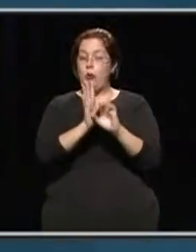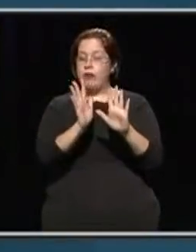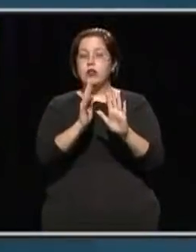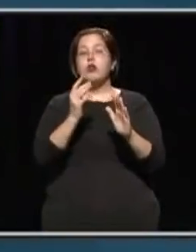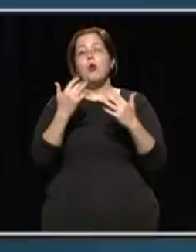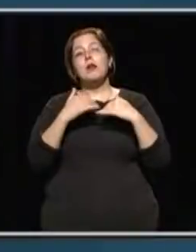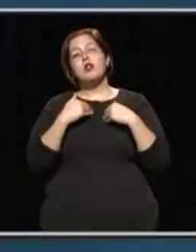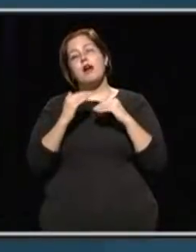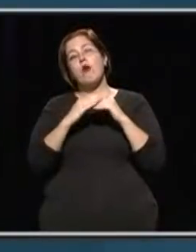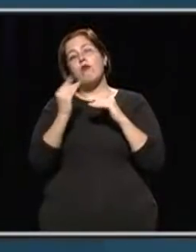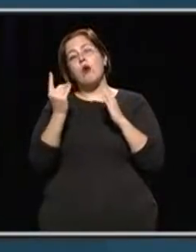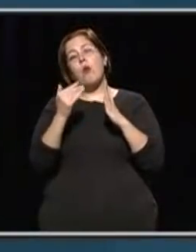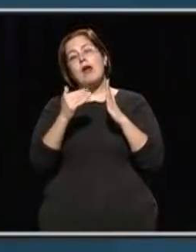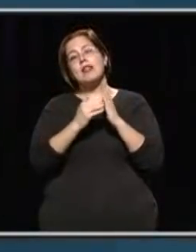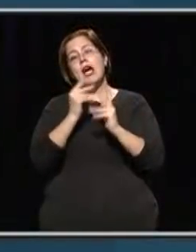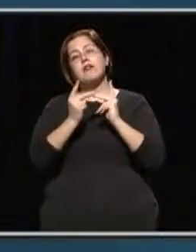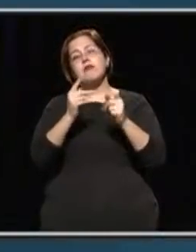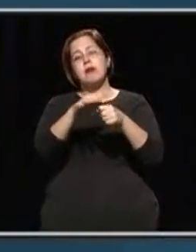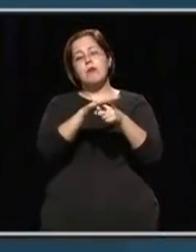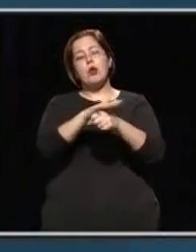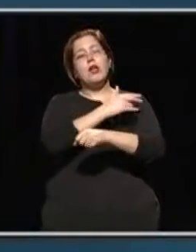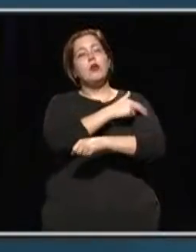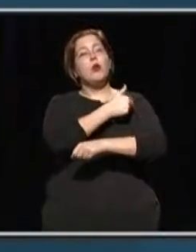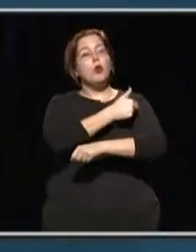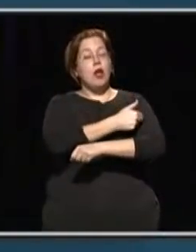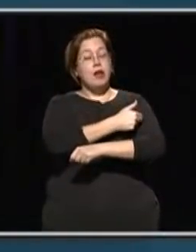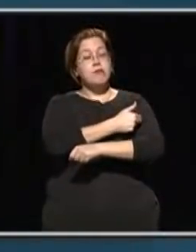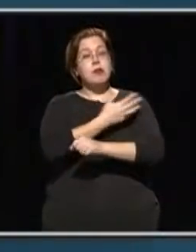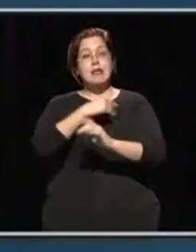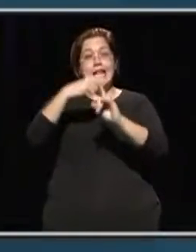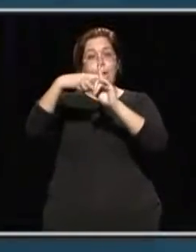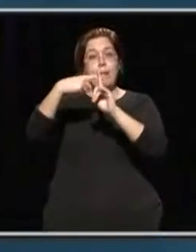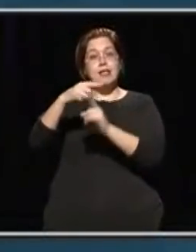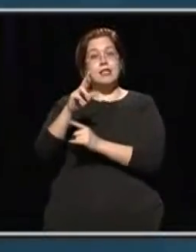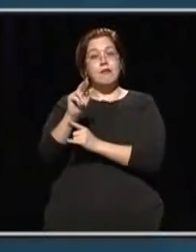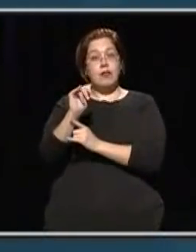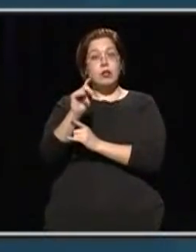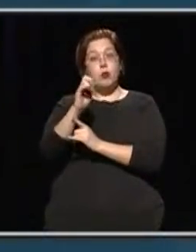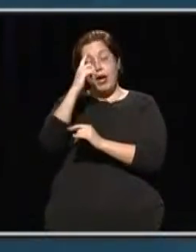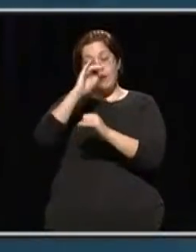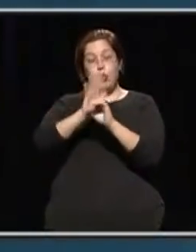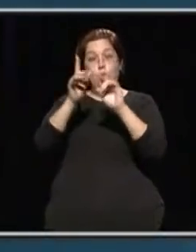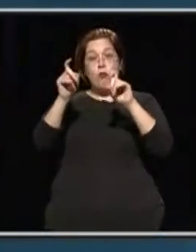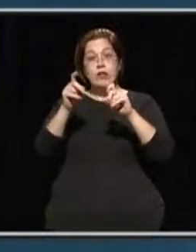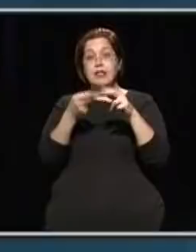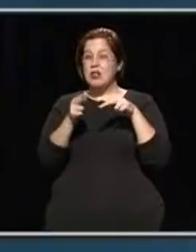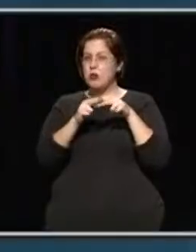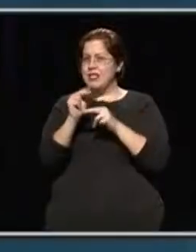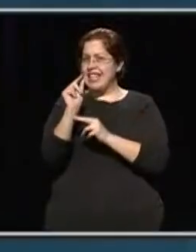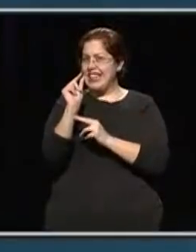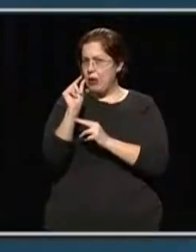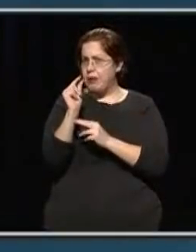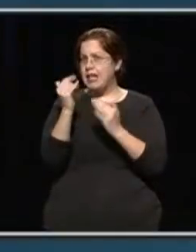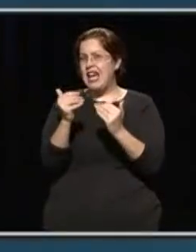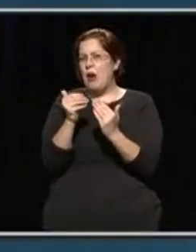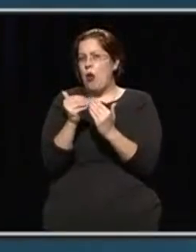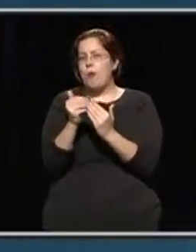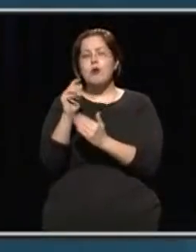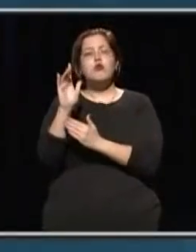more than 1,000 people in local hospitals, and the positivity rate of COVID tests has increased slightly, now to